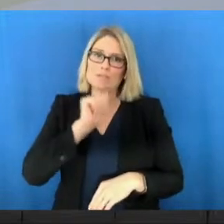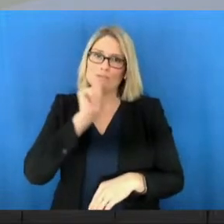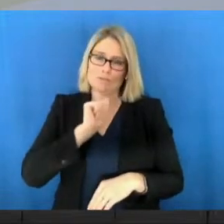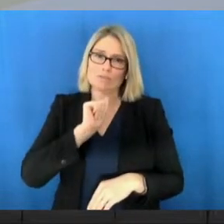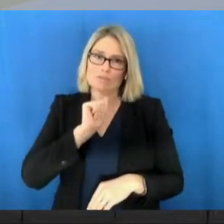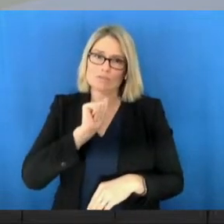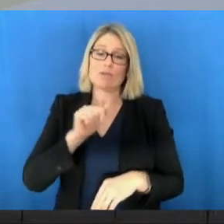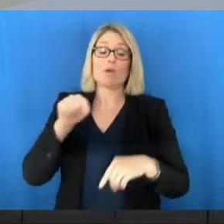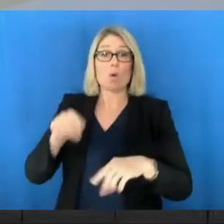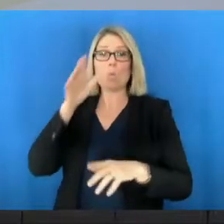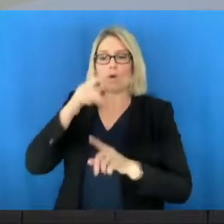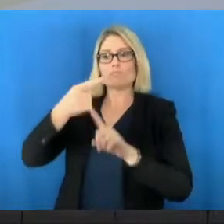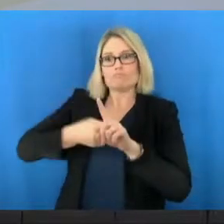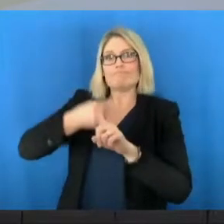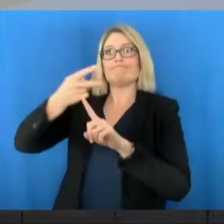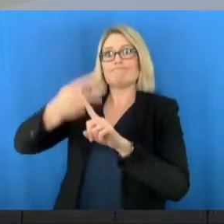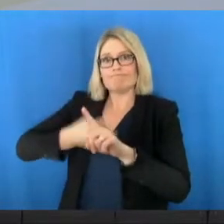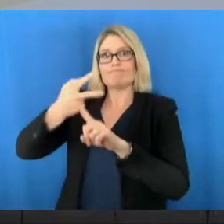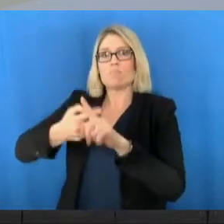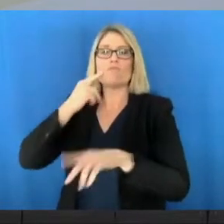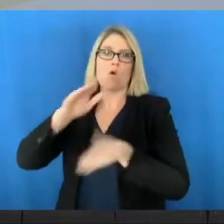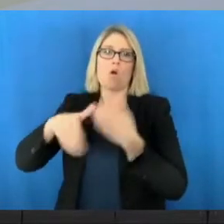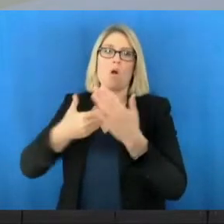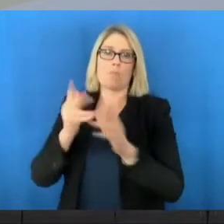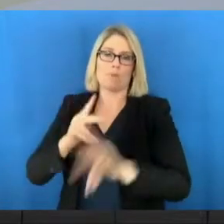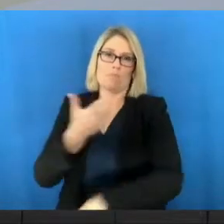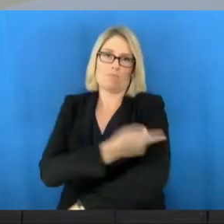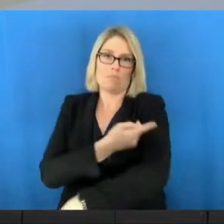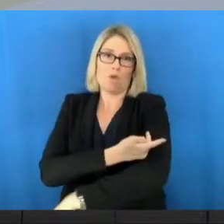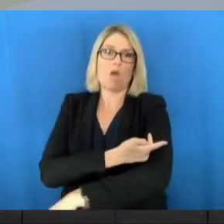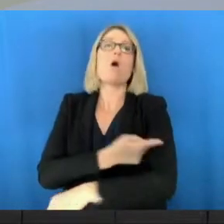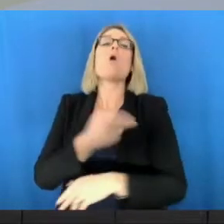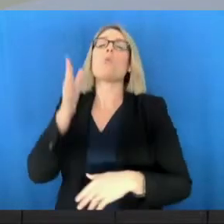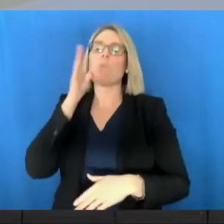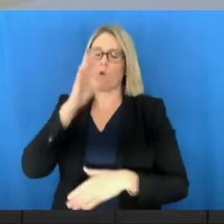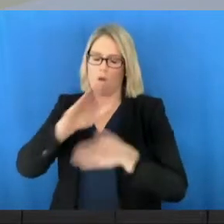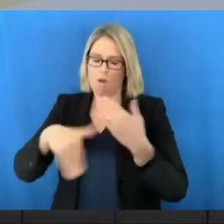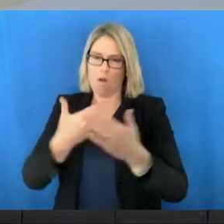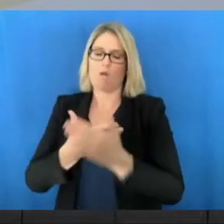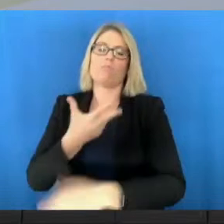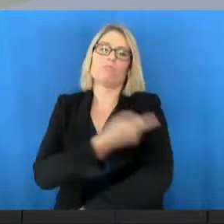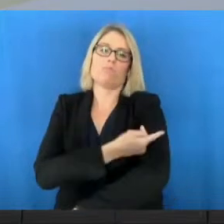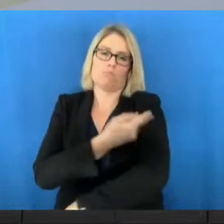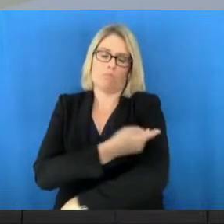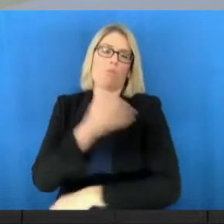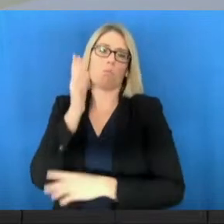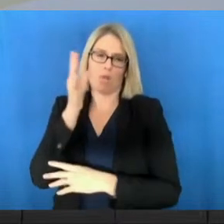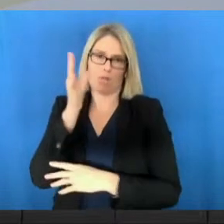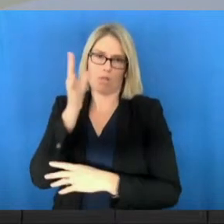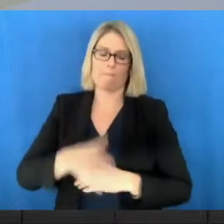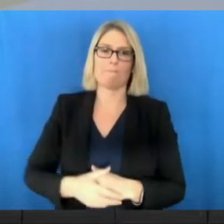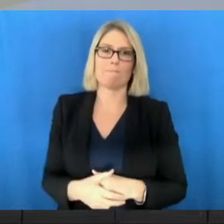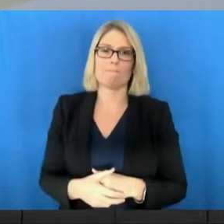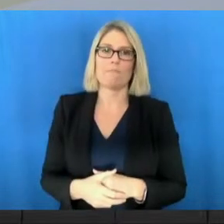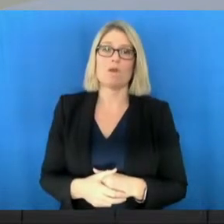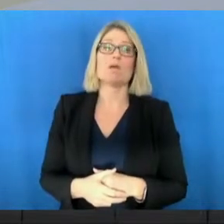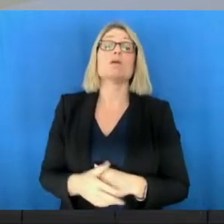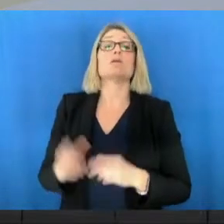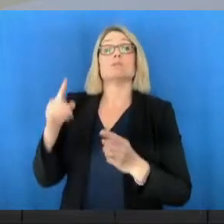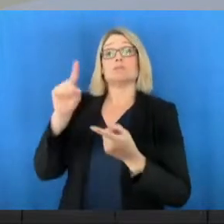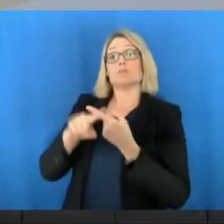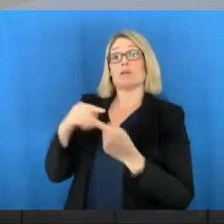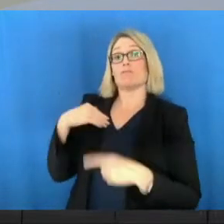to immunize all islanders, and there will be vaccine for everyone. Until we achieve herd immunity, where at